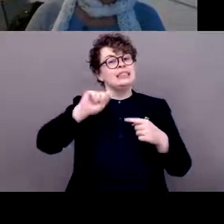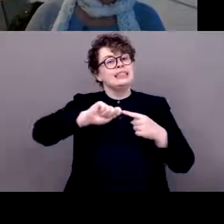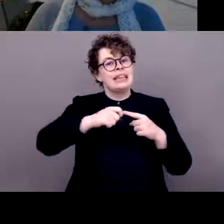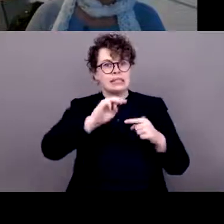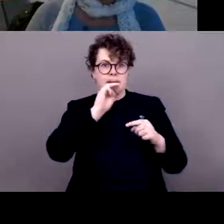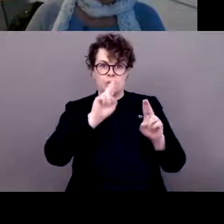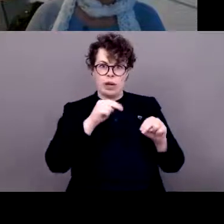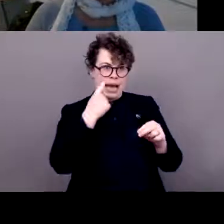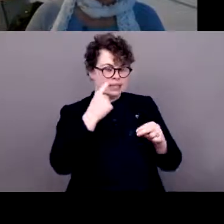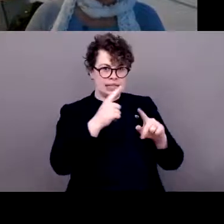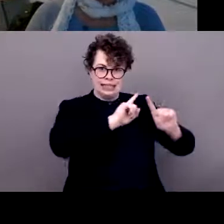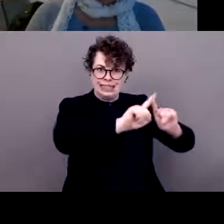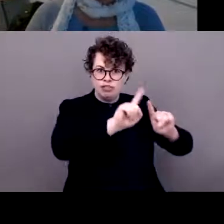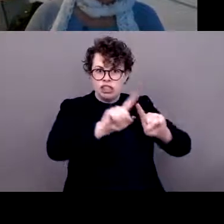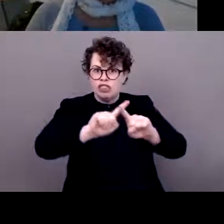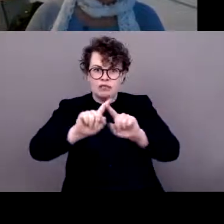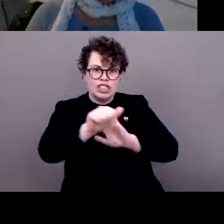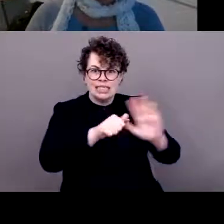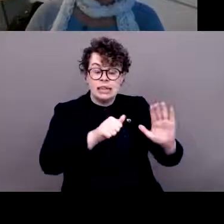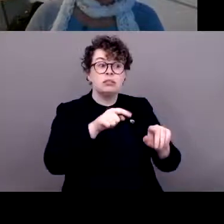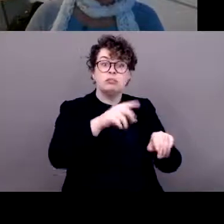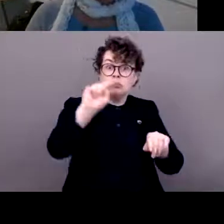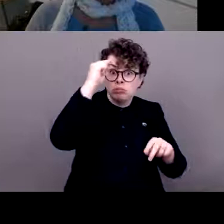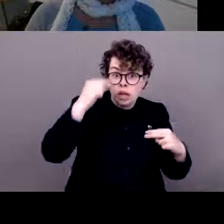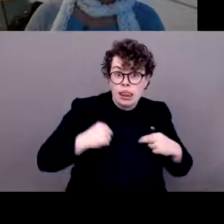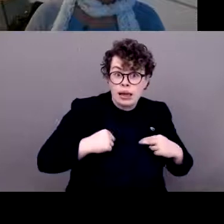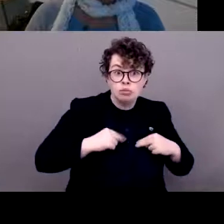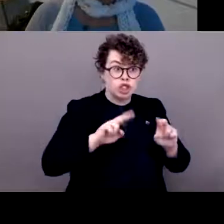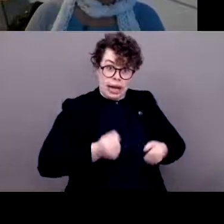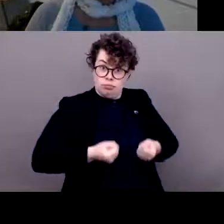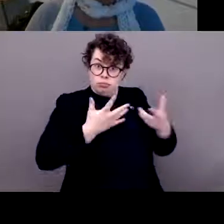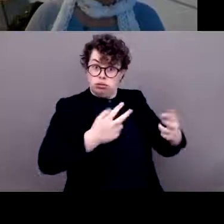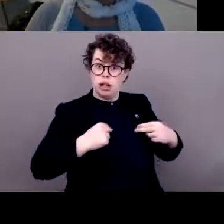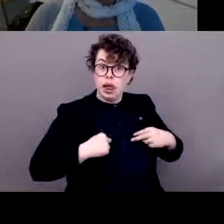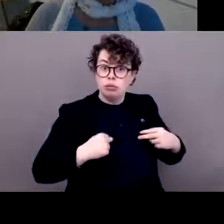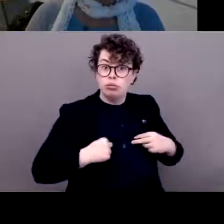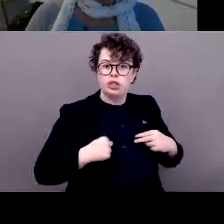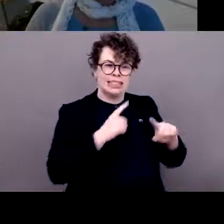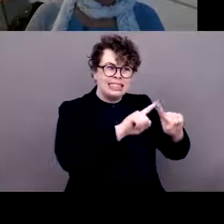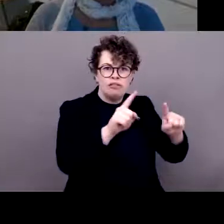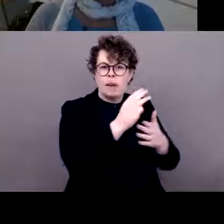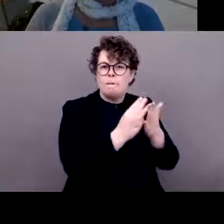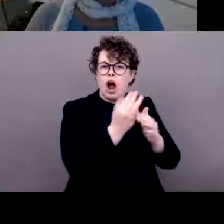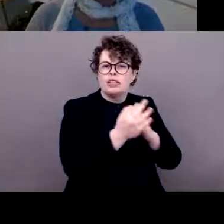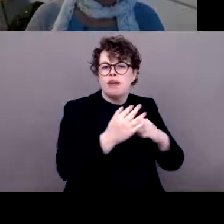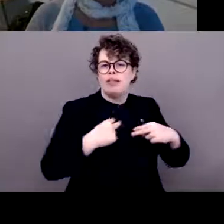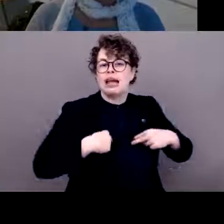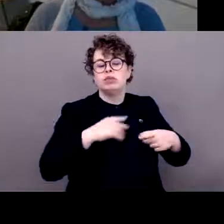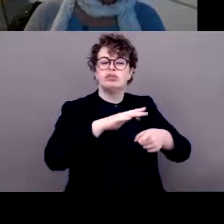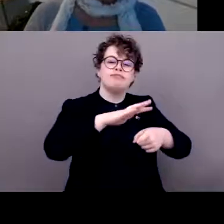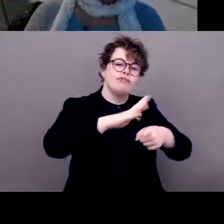range of areas of comprehension, of expressive language, different aspects of language, phonology, syntax, and so